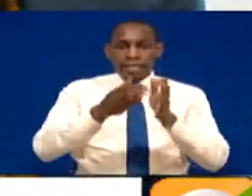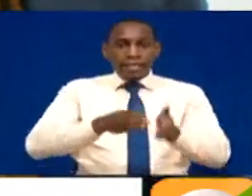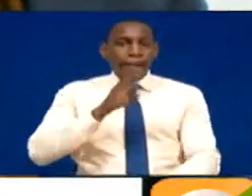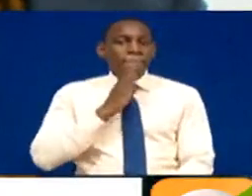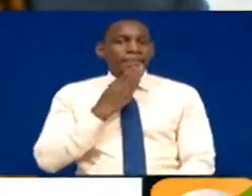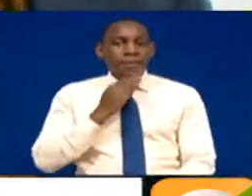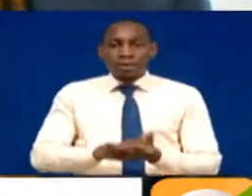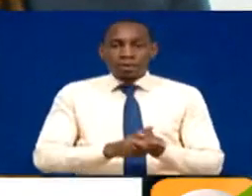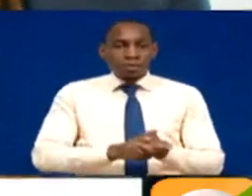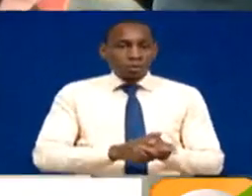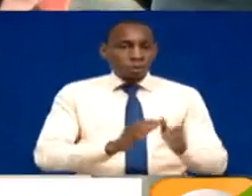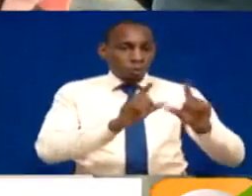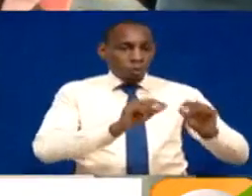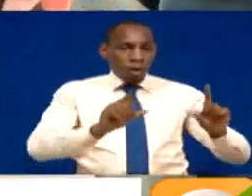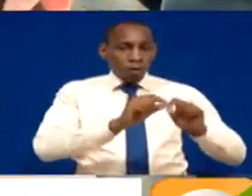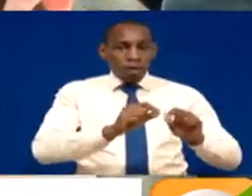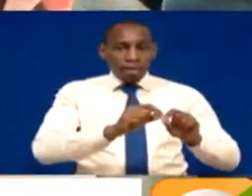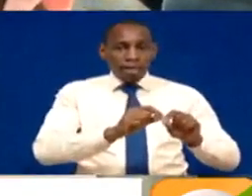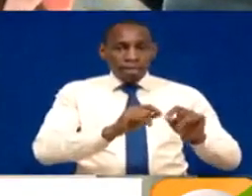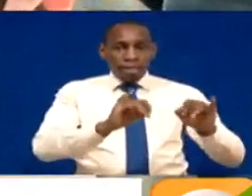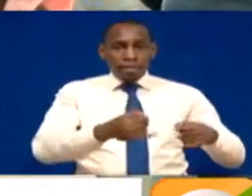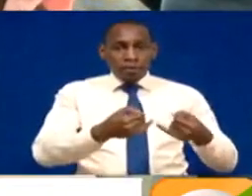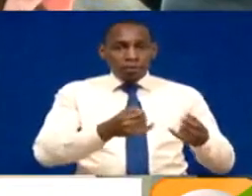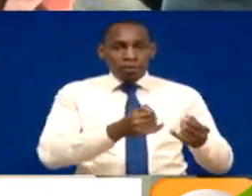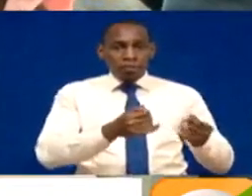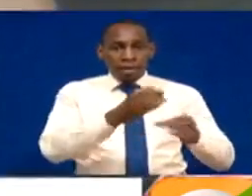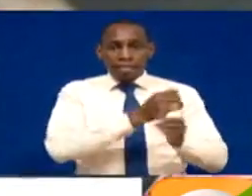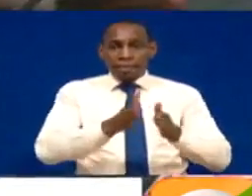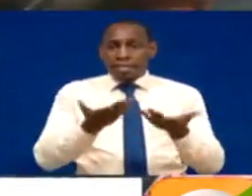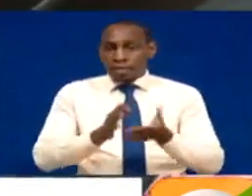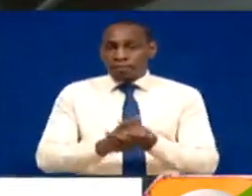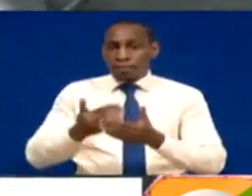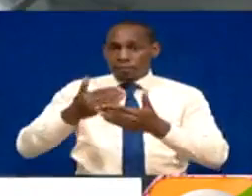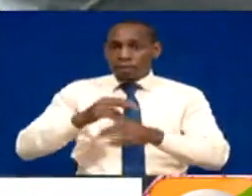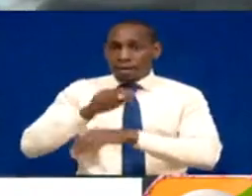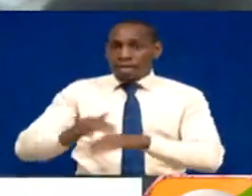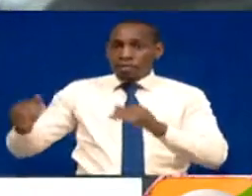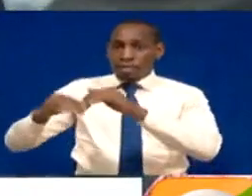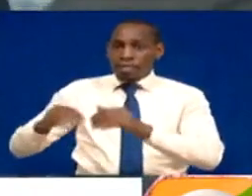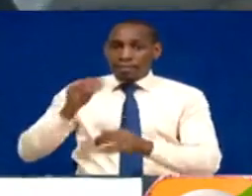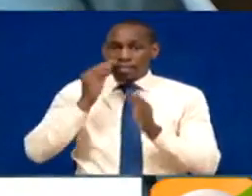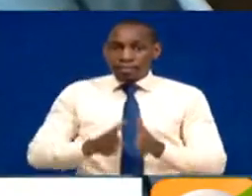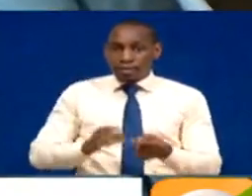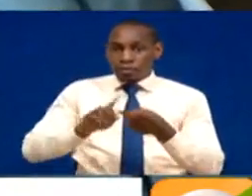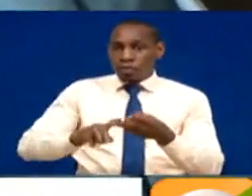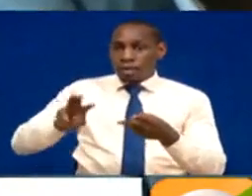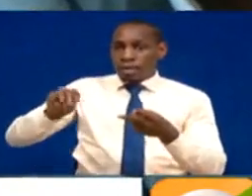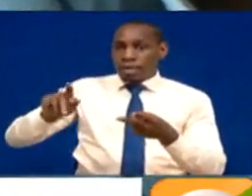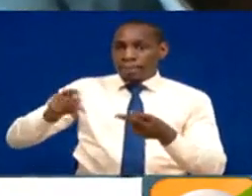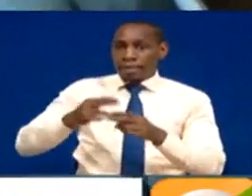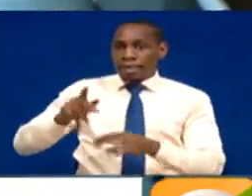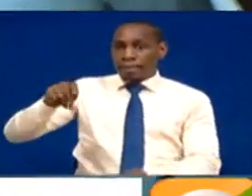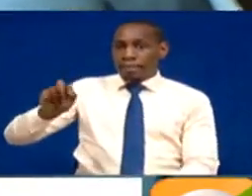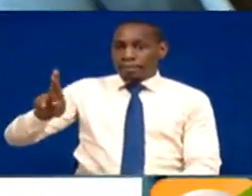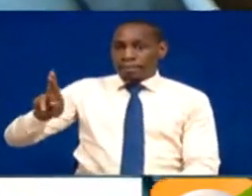Mudavadi dismissed Mudavadi's new alliance plans. Former National Assembly Speaker Kenneth Marende and Matungu Member of